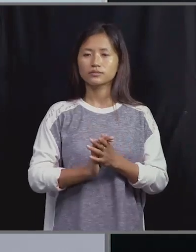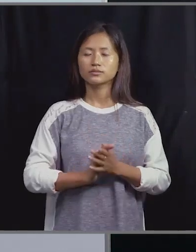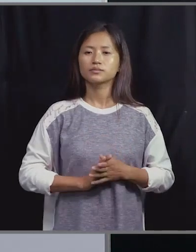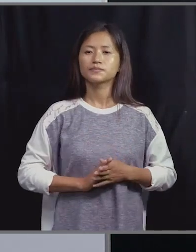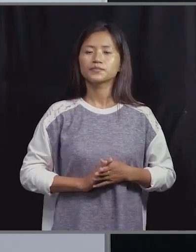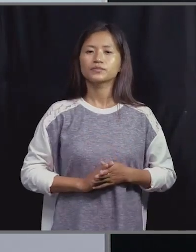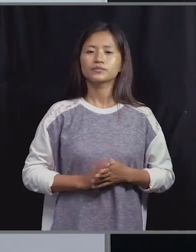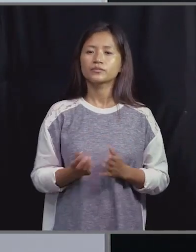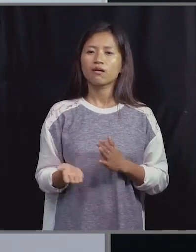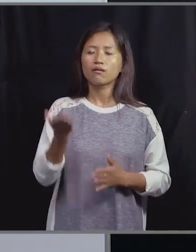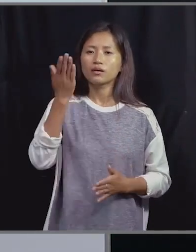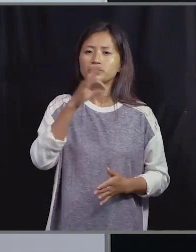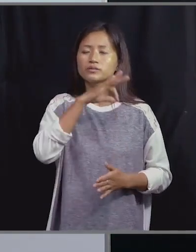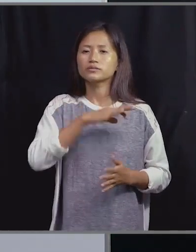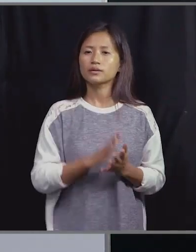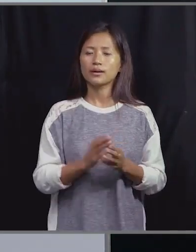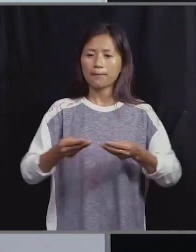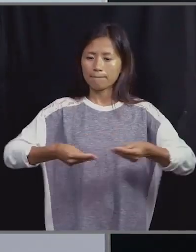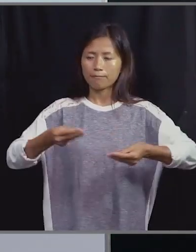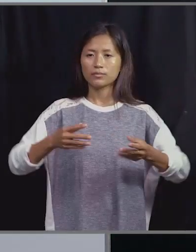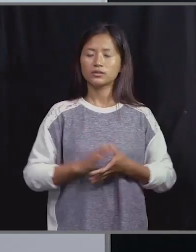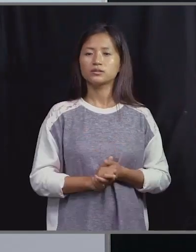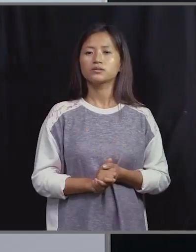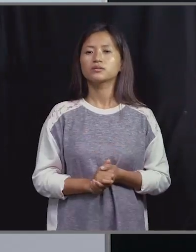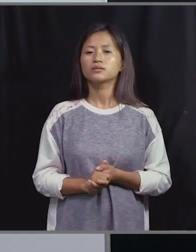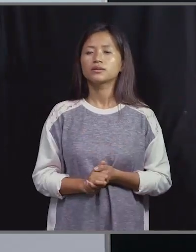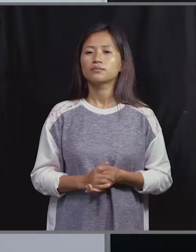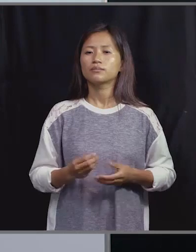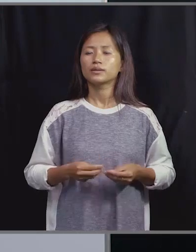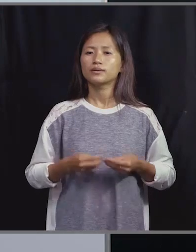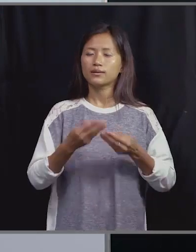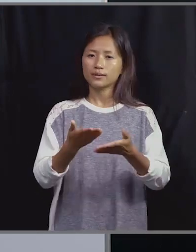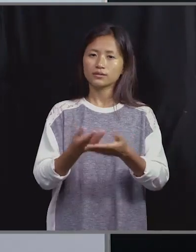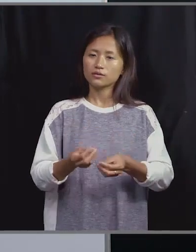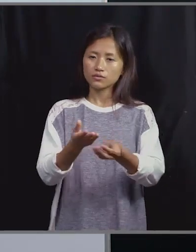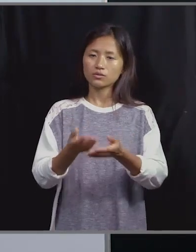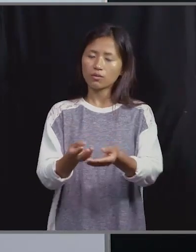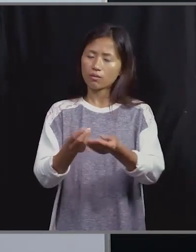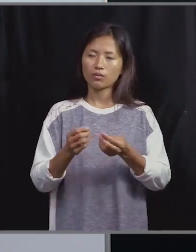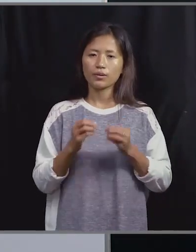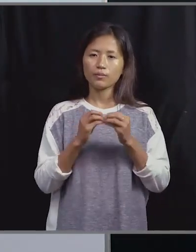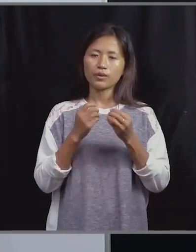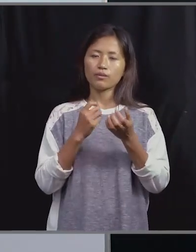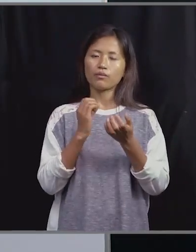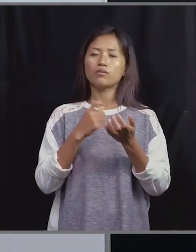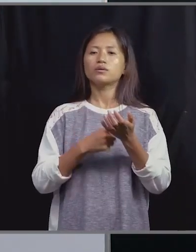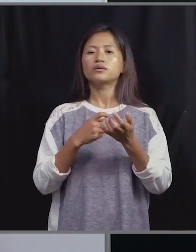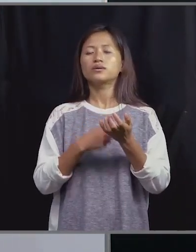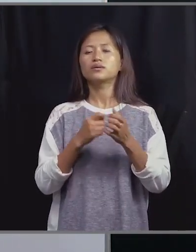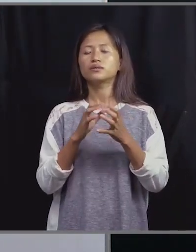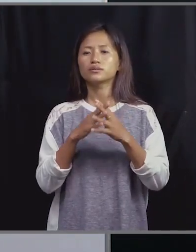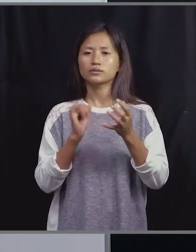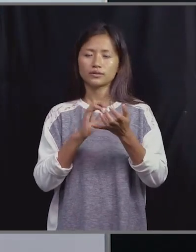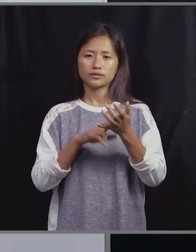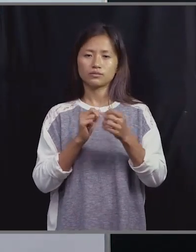profitable business, and then by lending or by borrowing money at a very high rate of interest. That